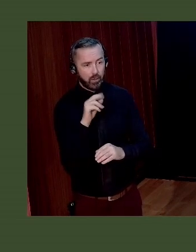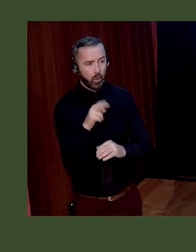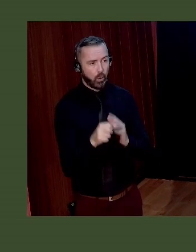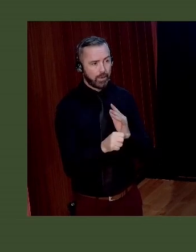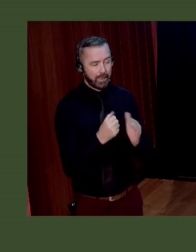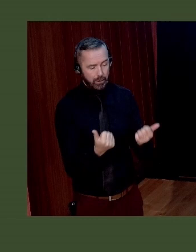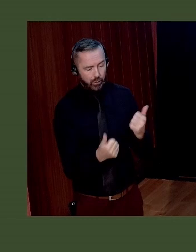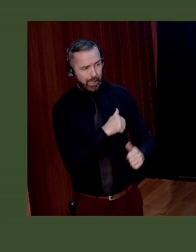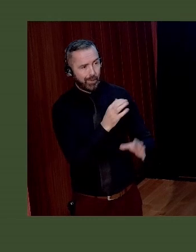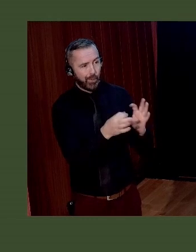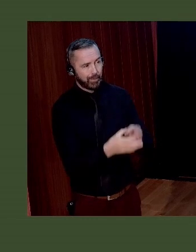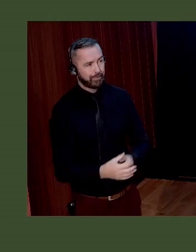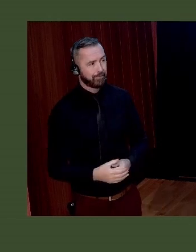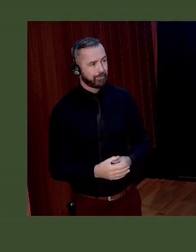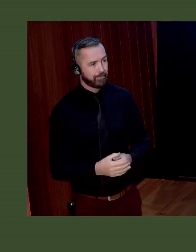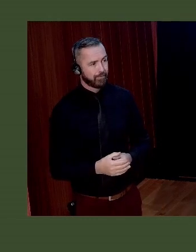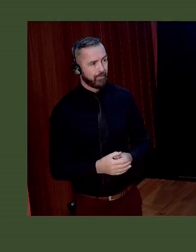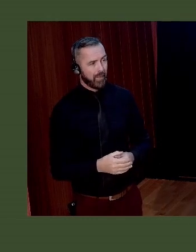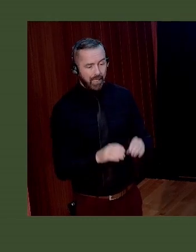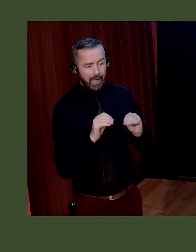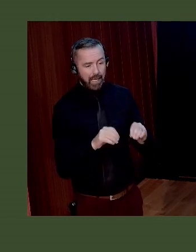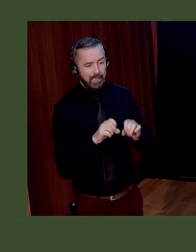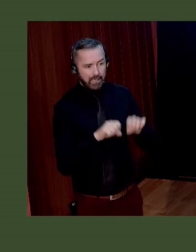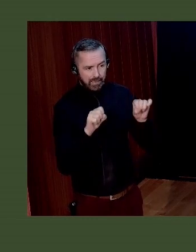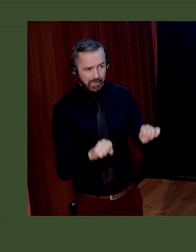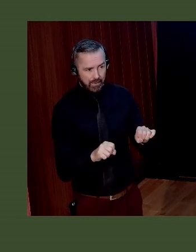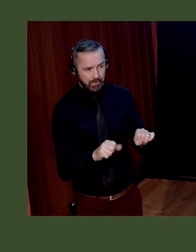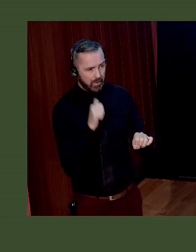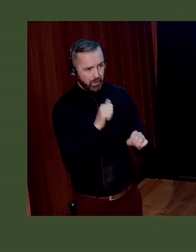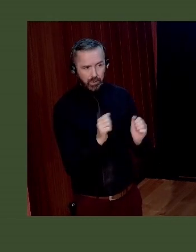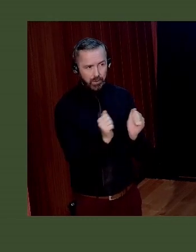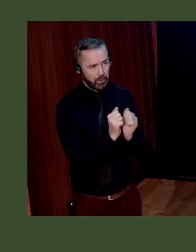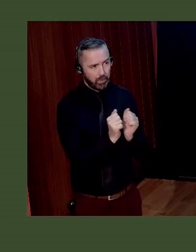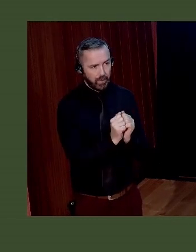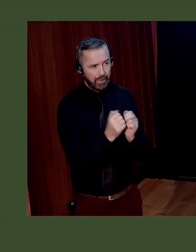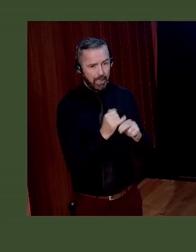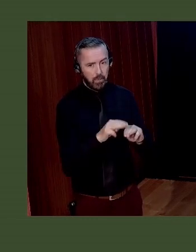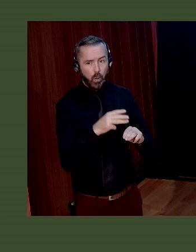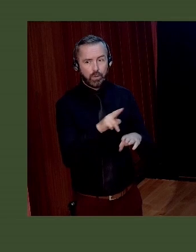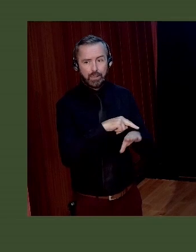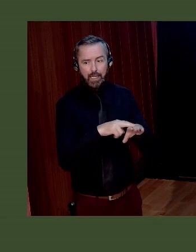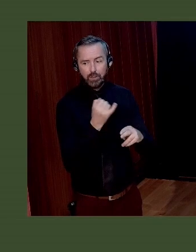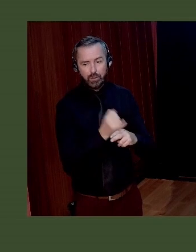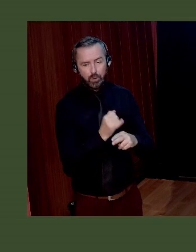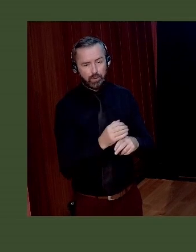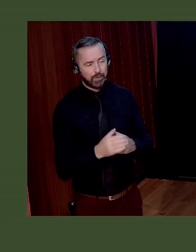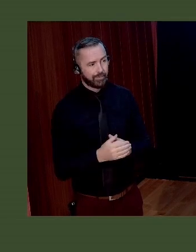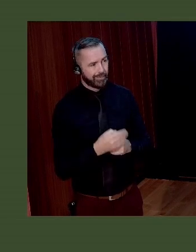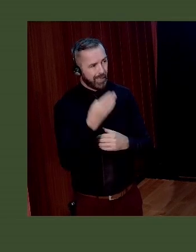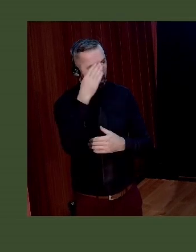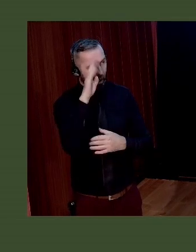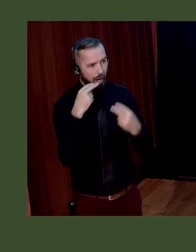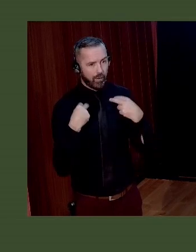home. It was pointed out that the educational facilities were deficient and unsuitable in many national schools.